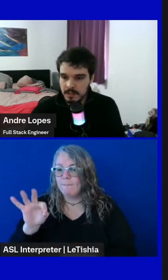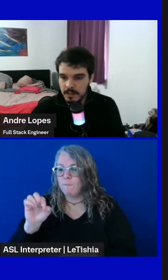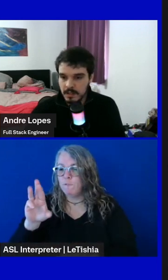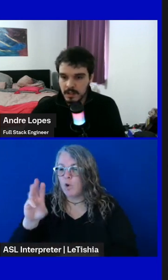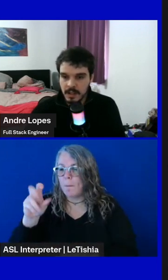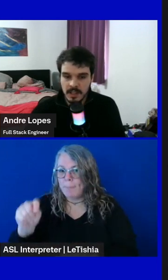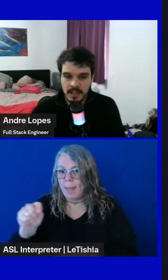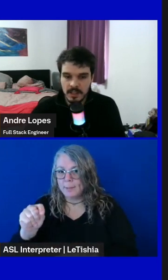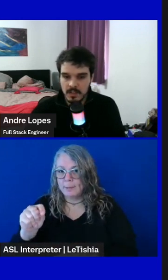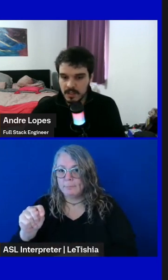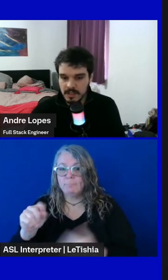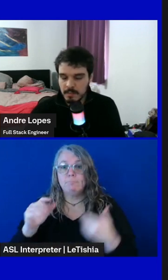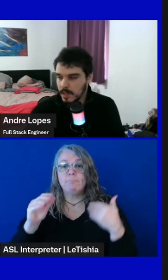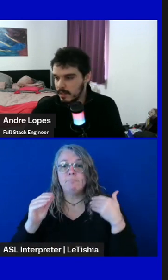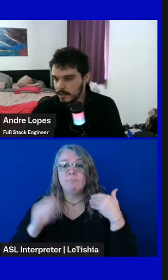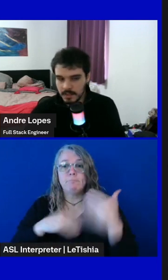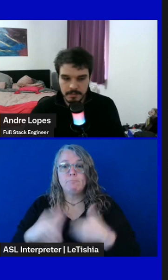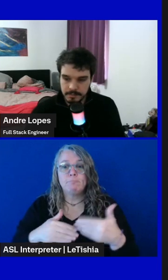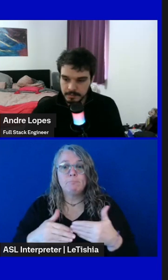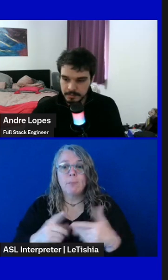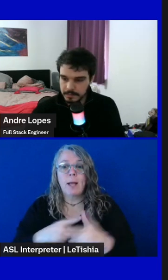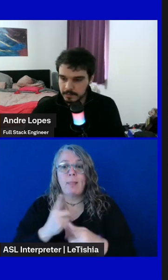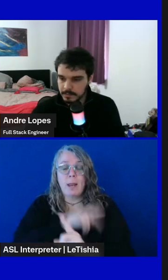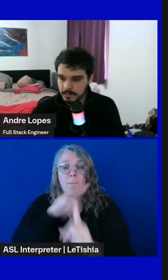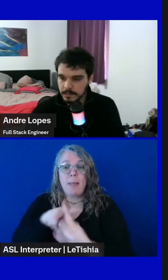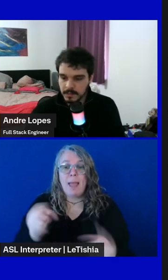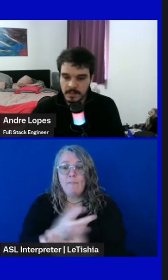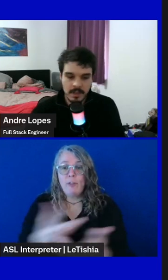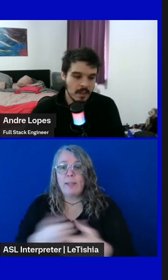plan, and then just apply everything.